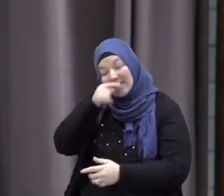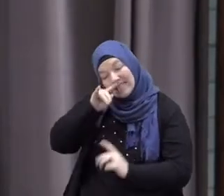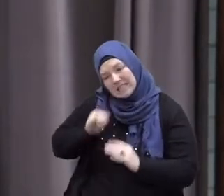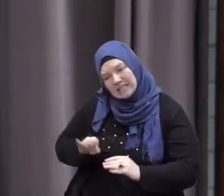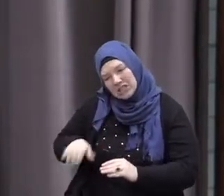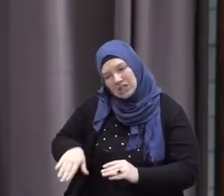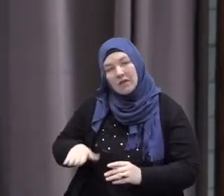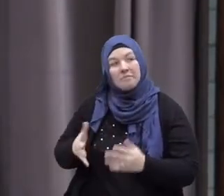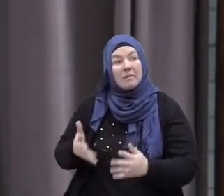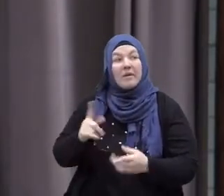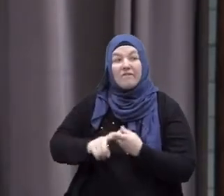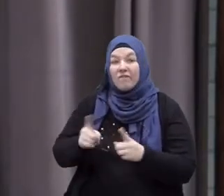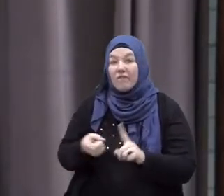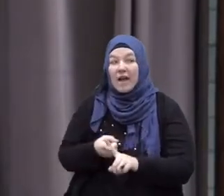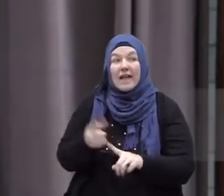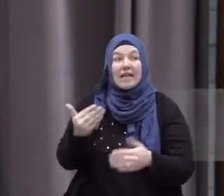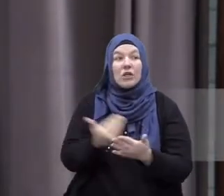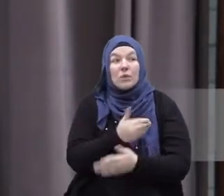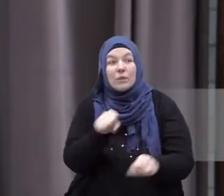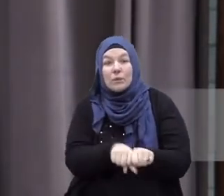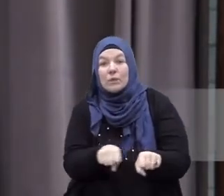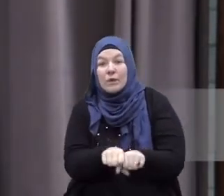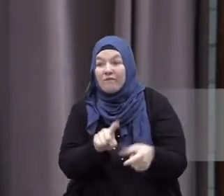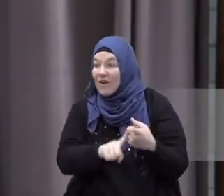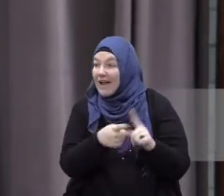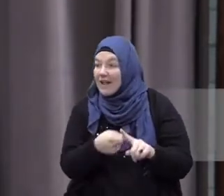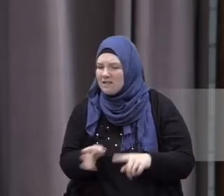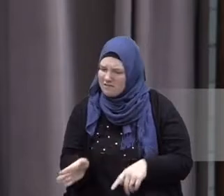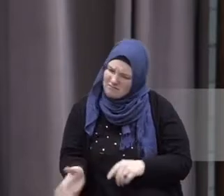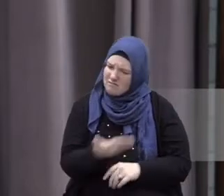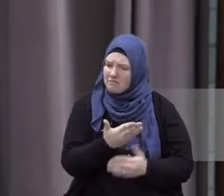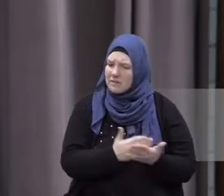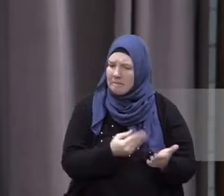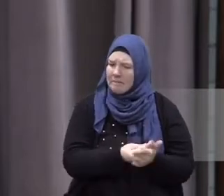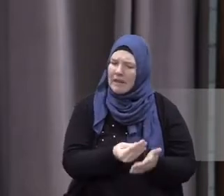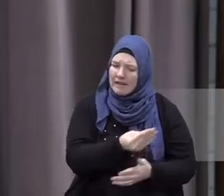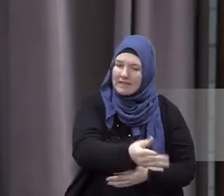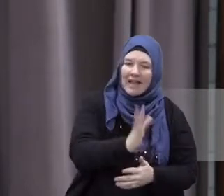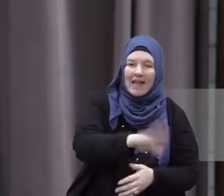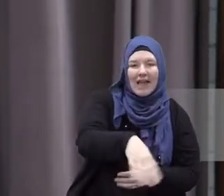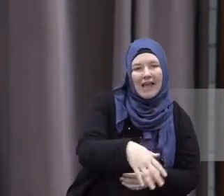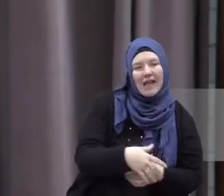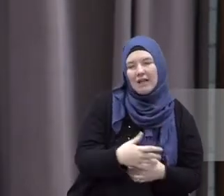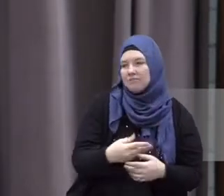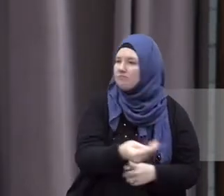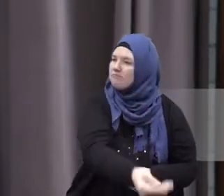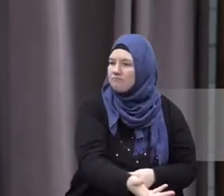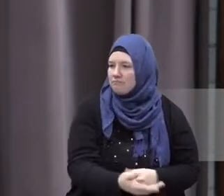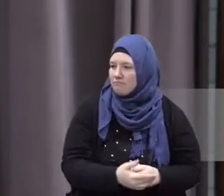some friend who needs a new shoes. So we need to bring